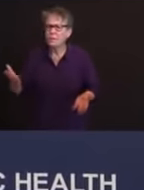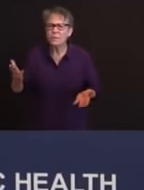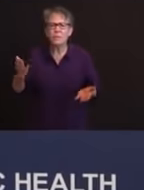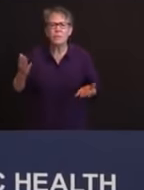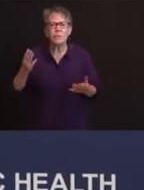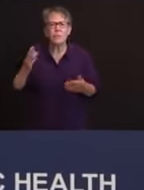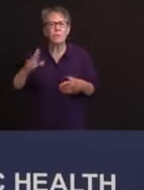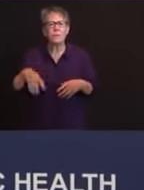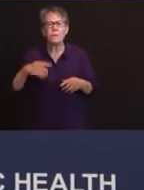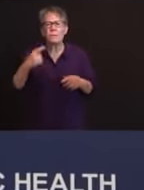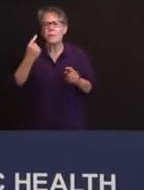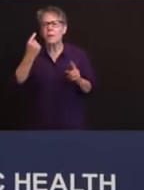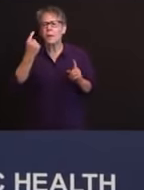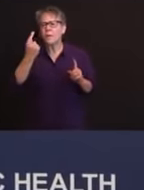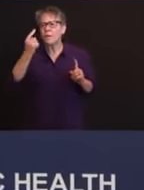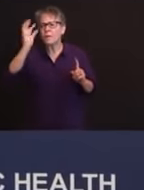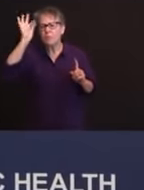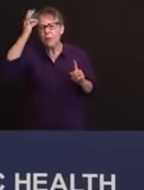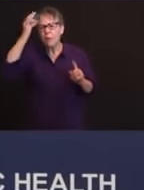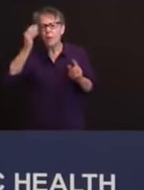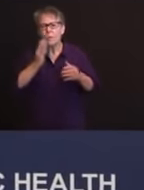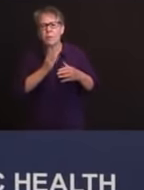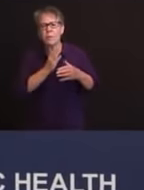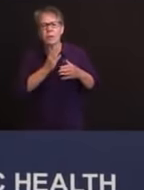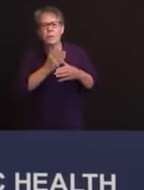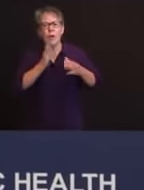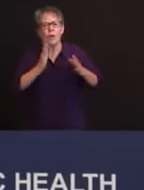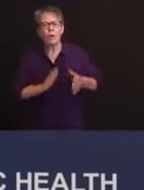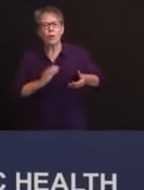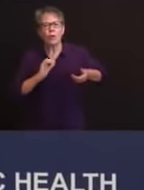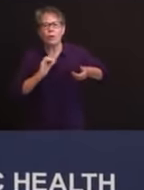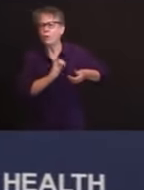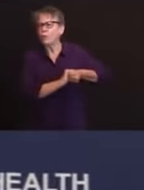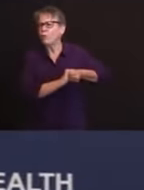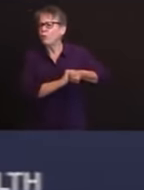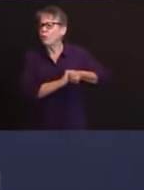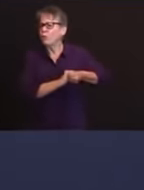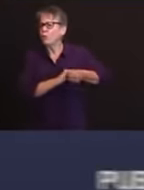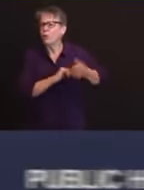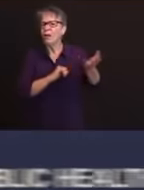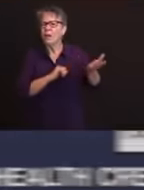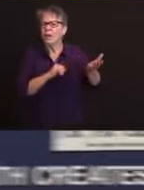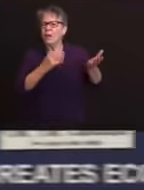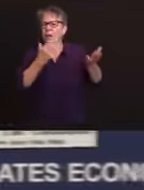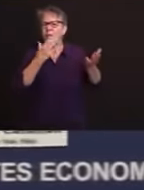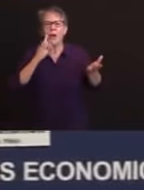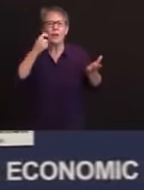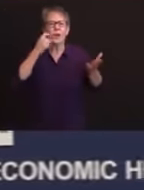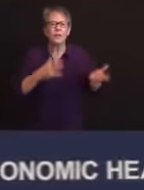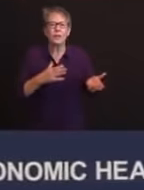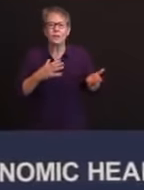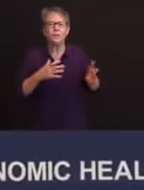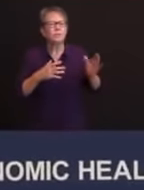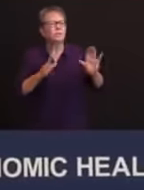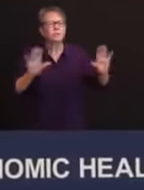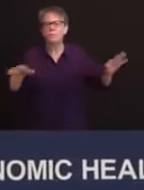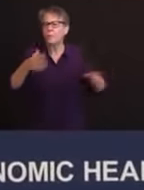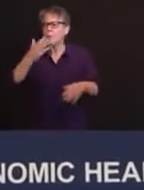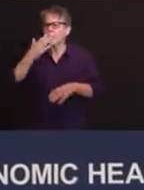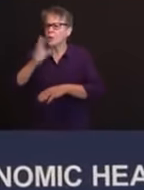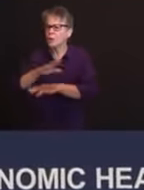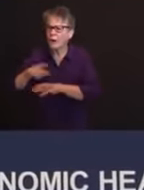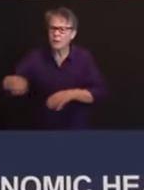going to miss, and I join you in giving him a shout out. So with that, over to you. Thank you, Governor. Good afternoon. With regards to